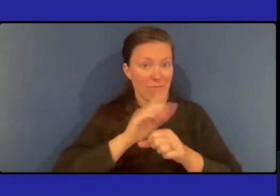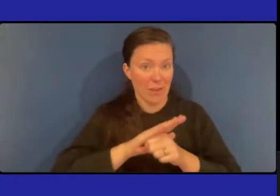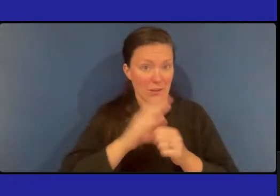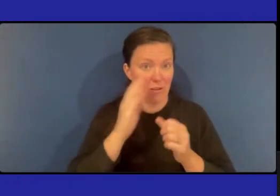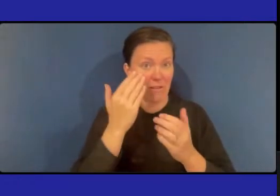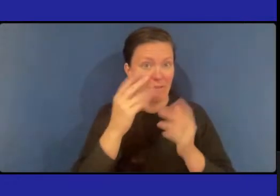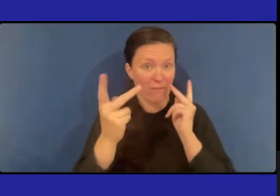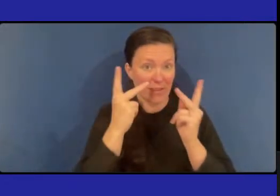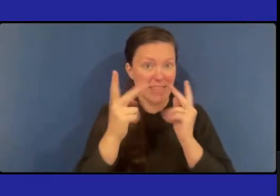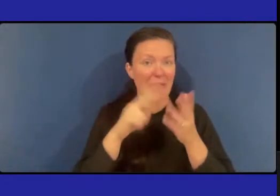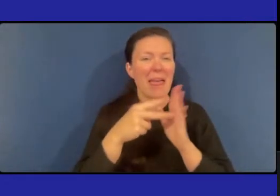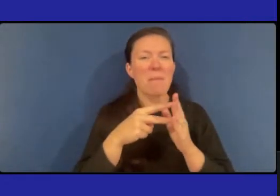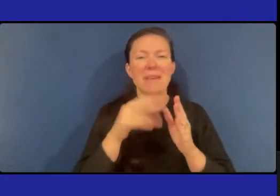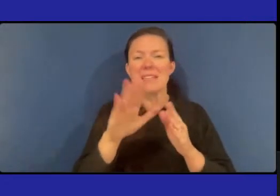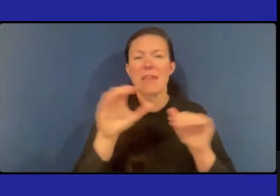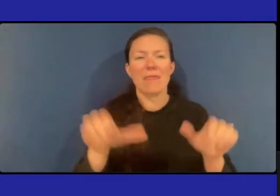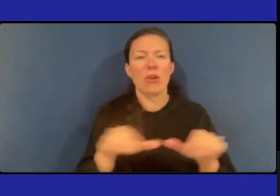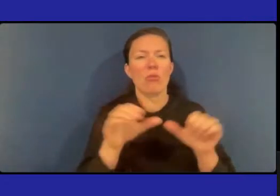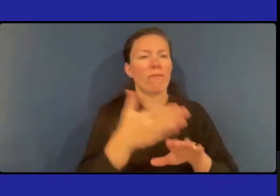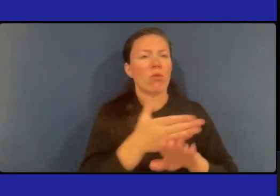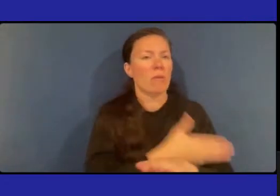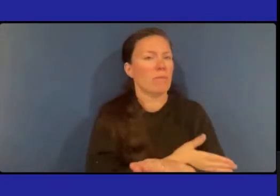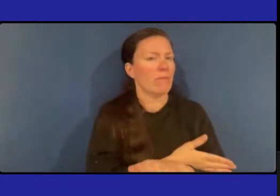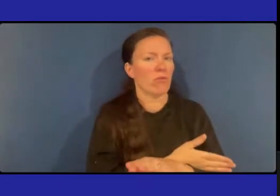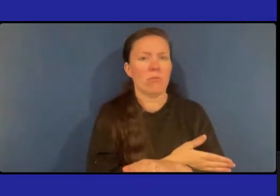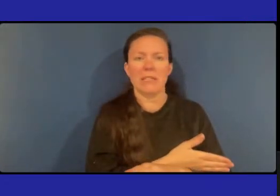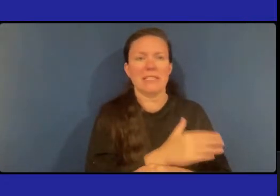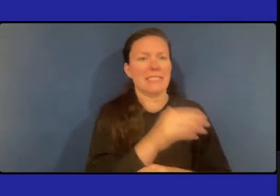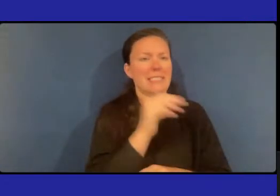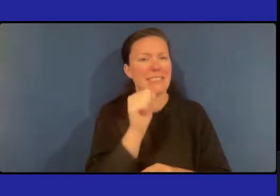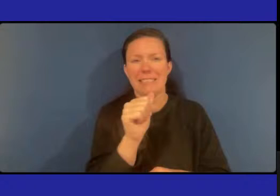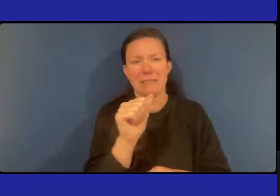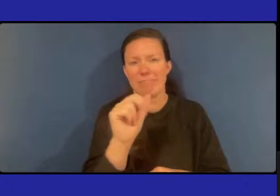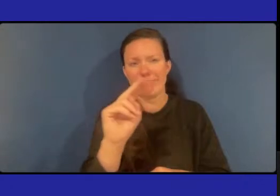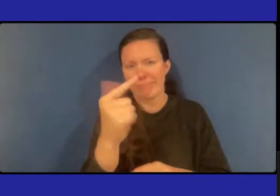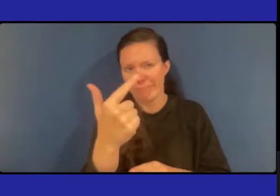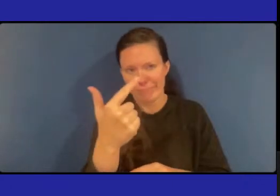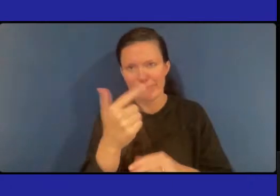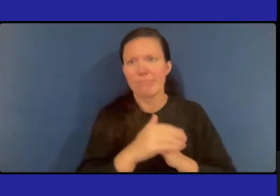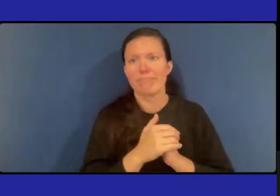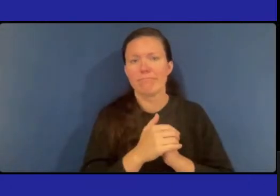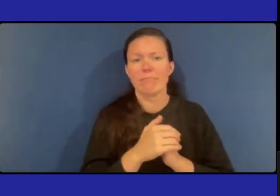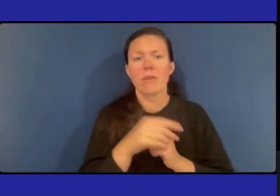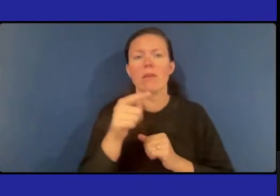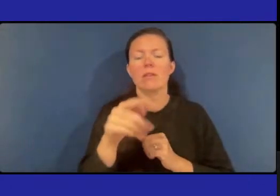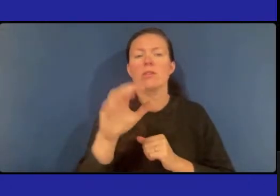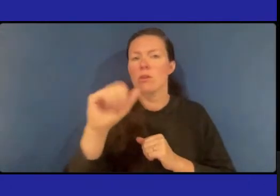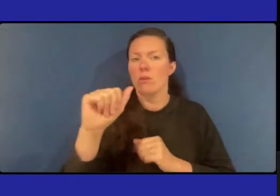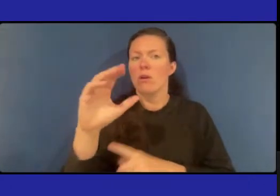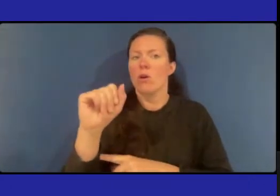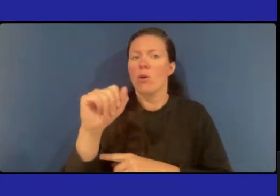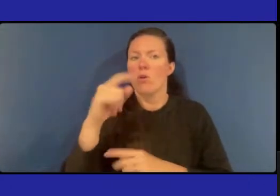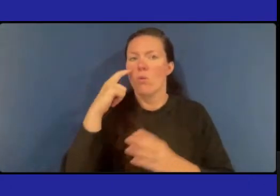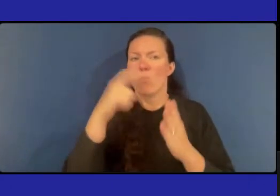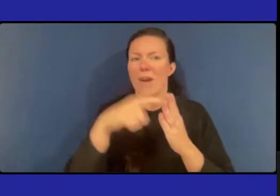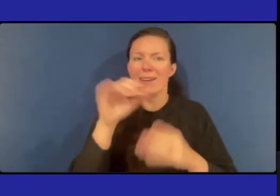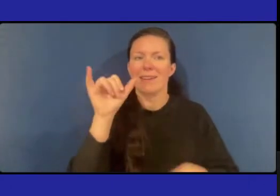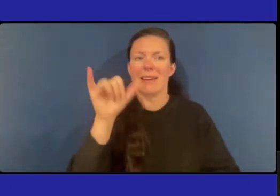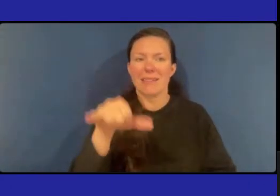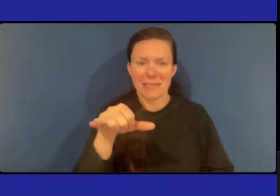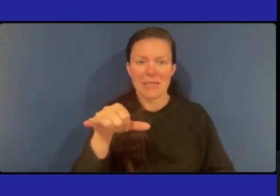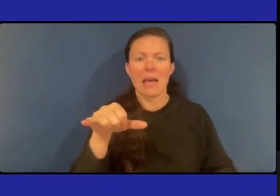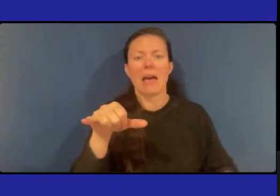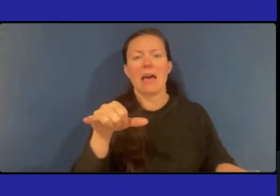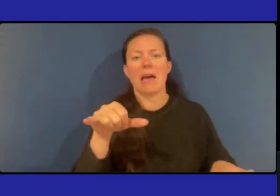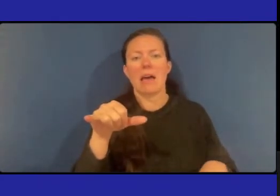their performance improvement is not adequate. So the American College of Surgeons recognizes that trauma is both an art